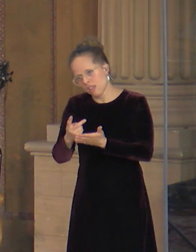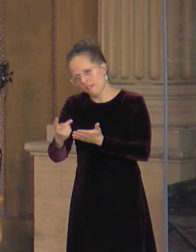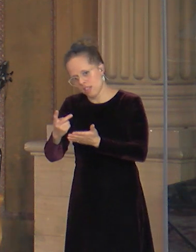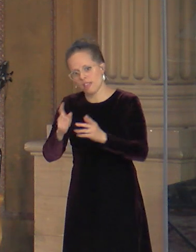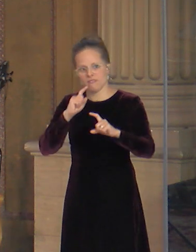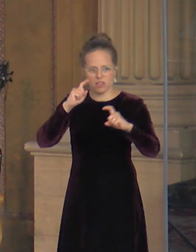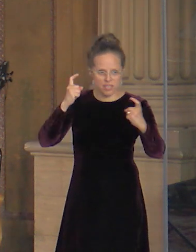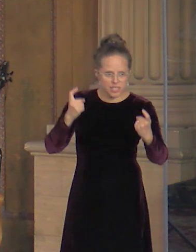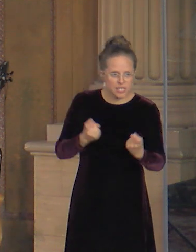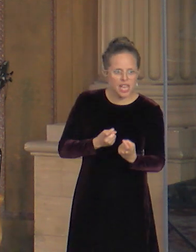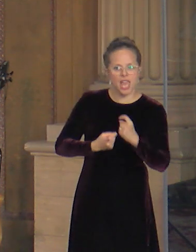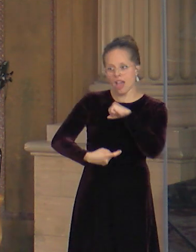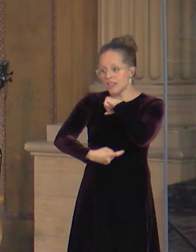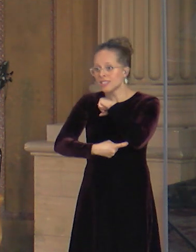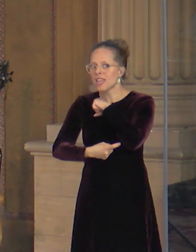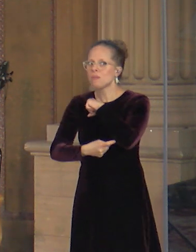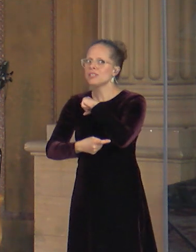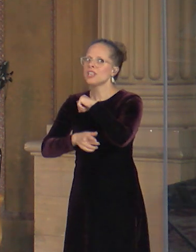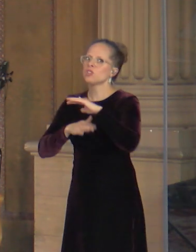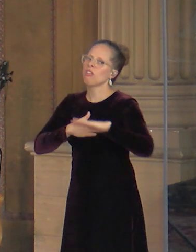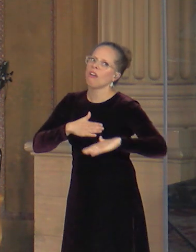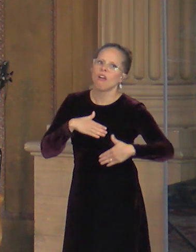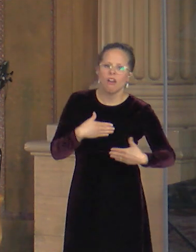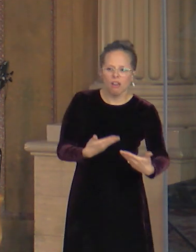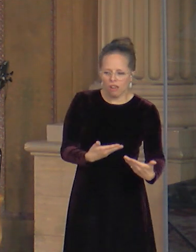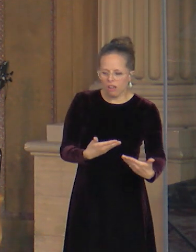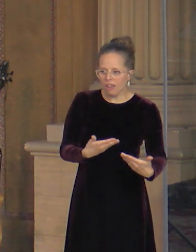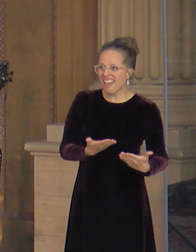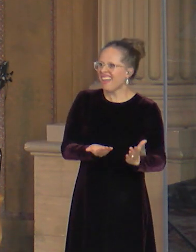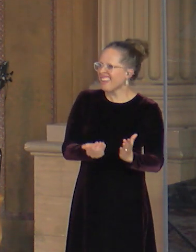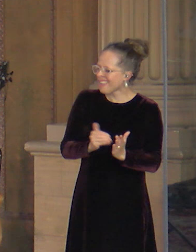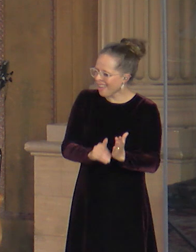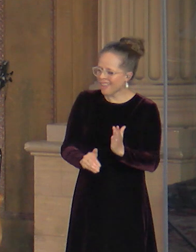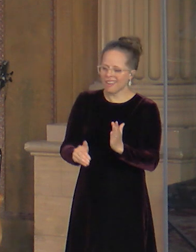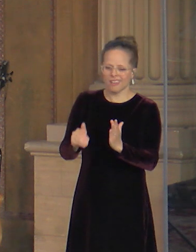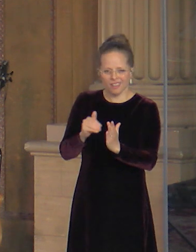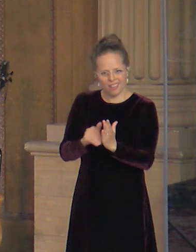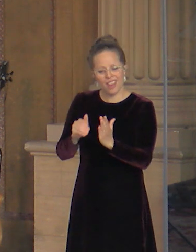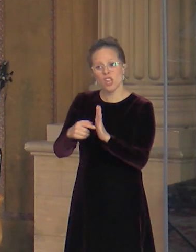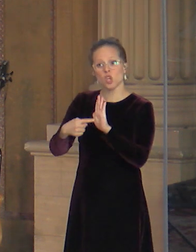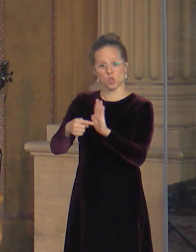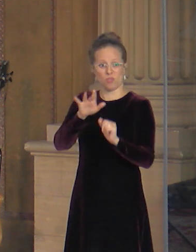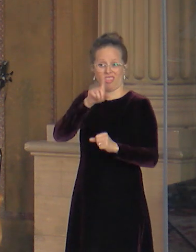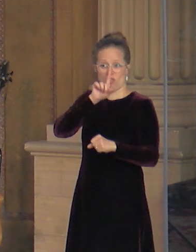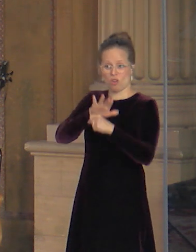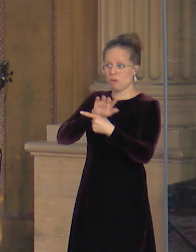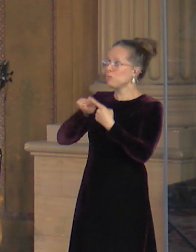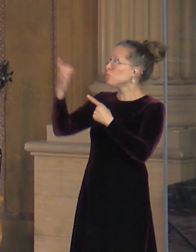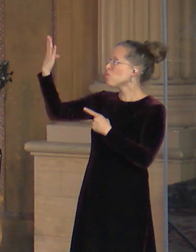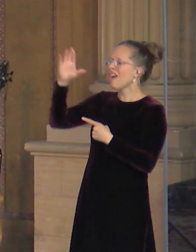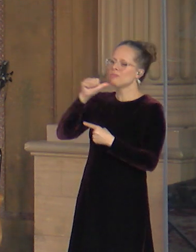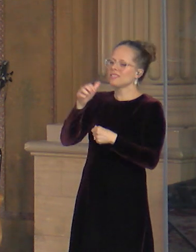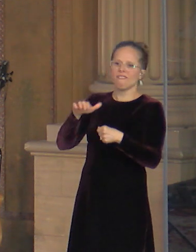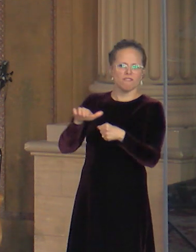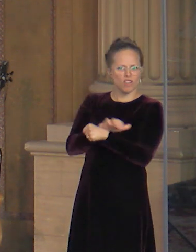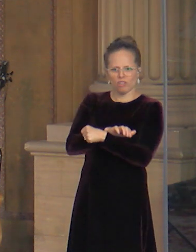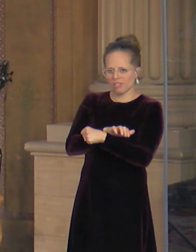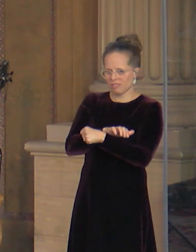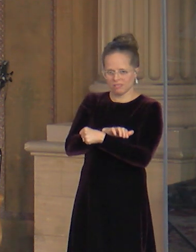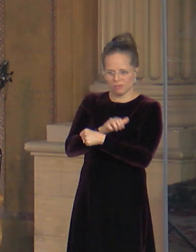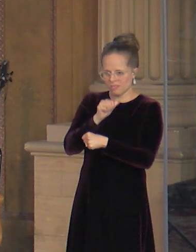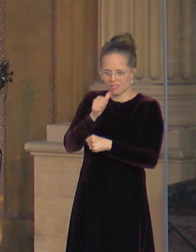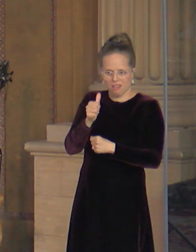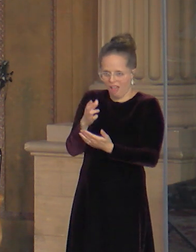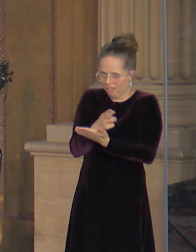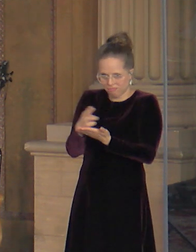keep giving into temptation and they keep proving again and again that their allegiance to God wasn't full and wasn't genuine so they